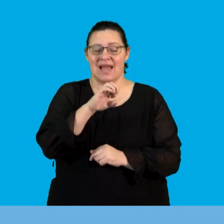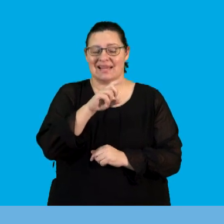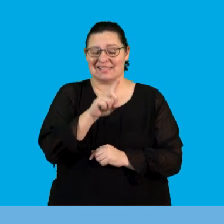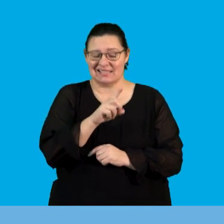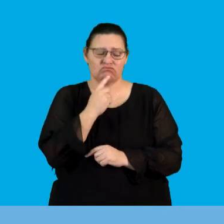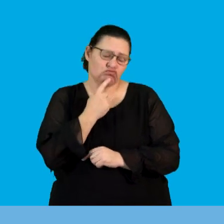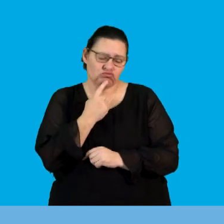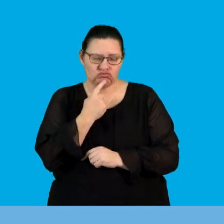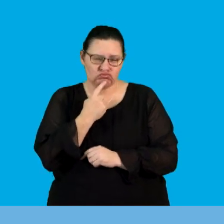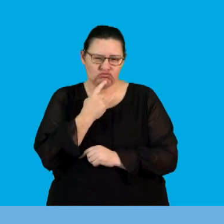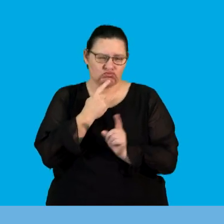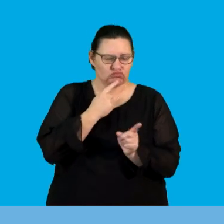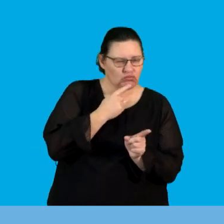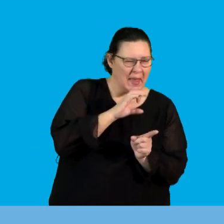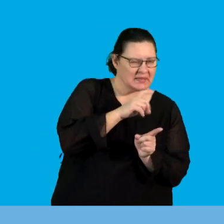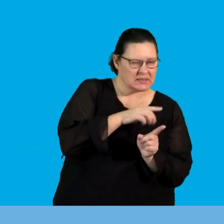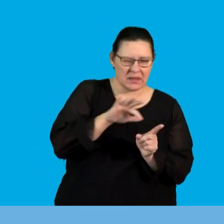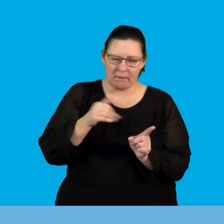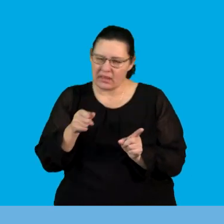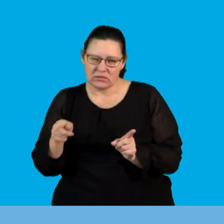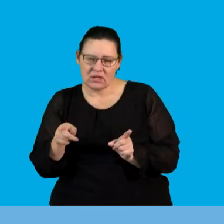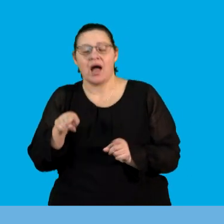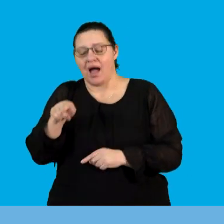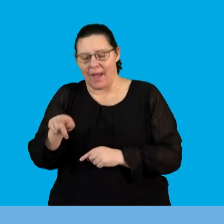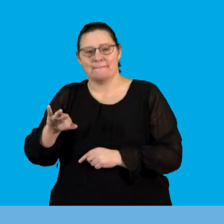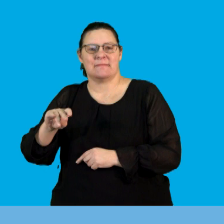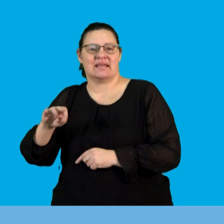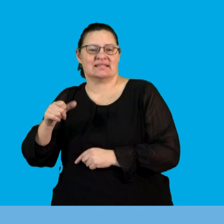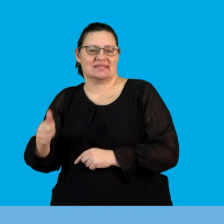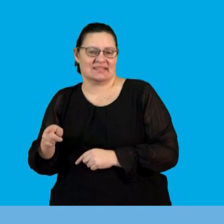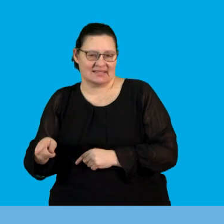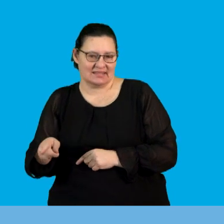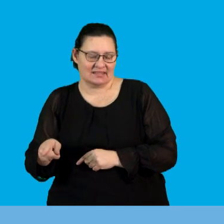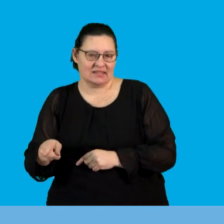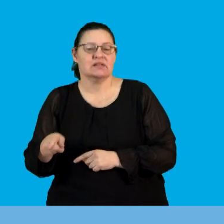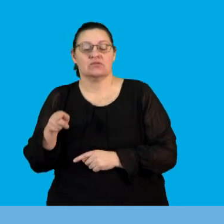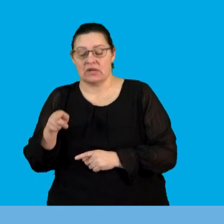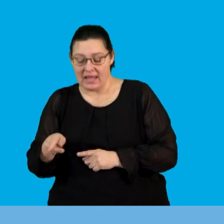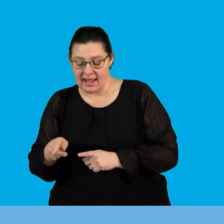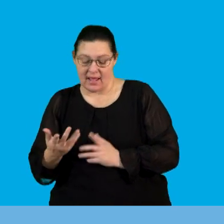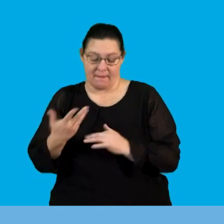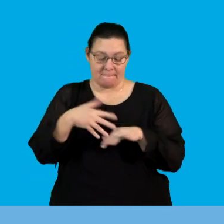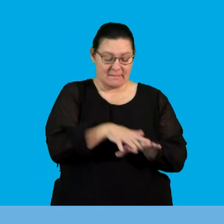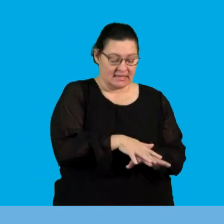a base. So that means when this base reacts with an acid,